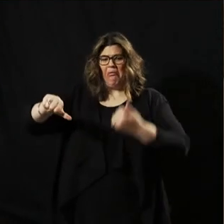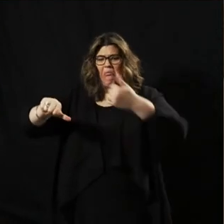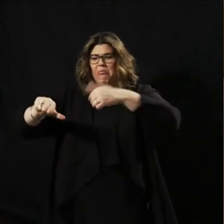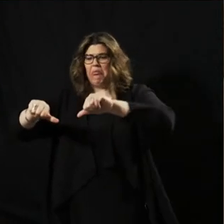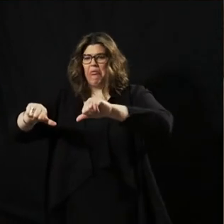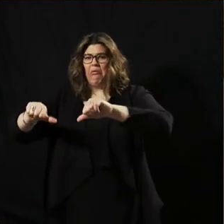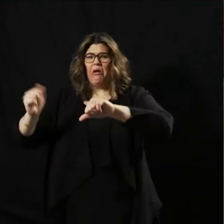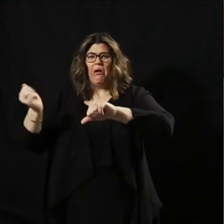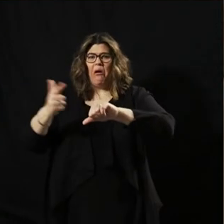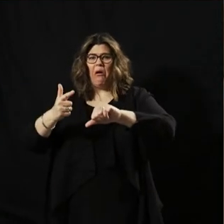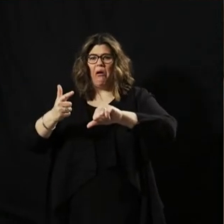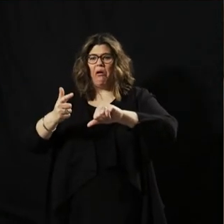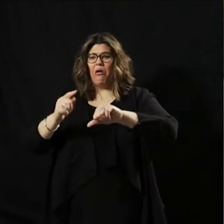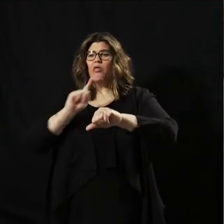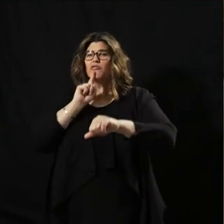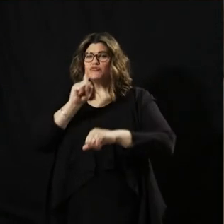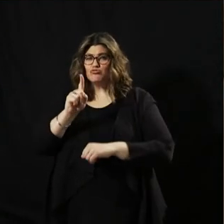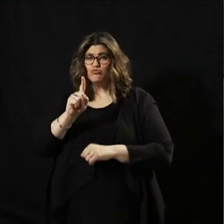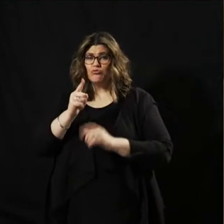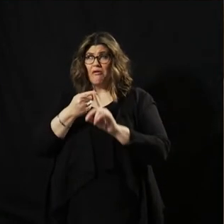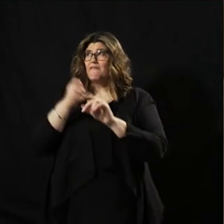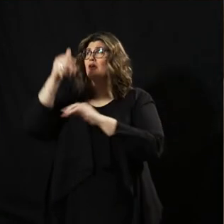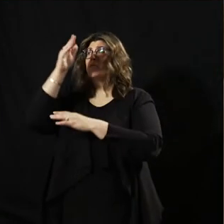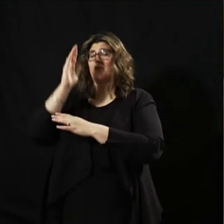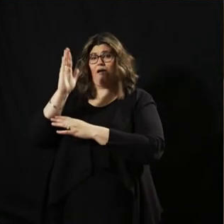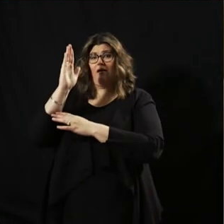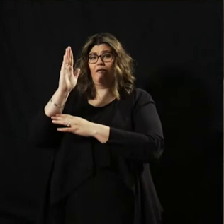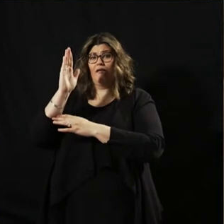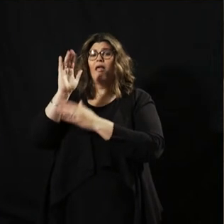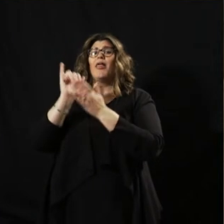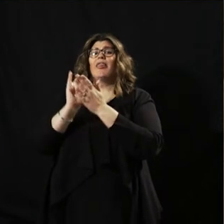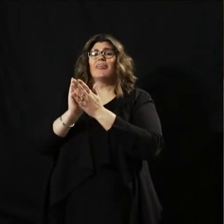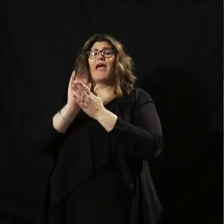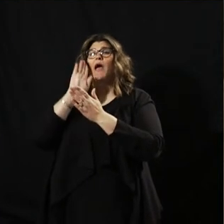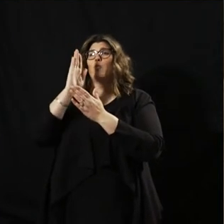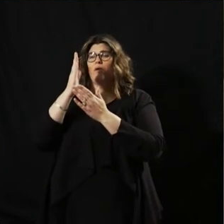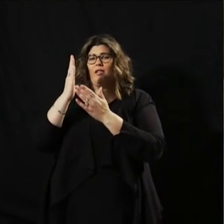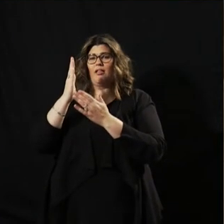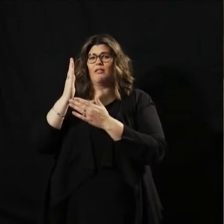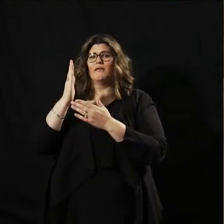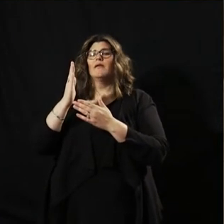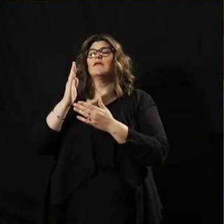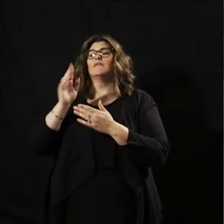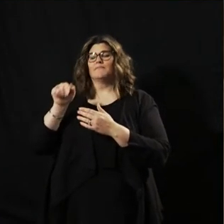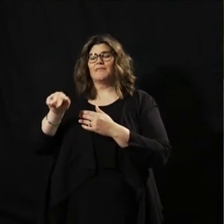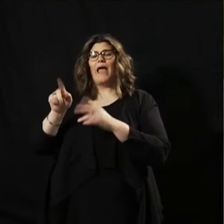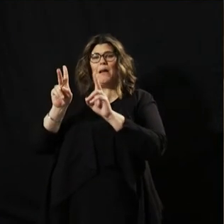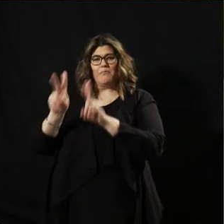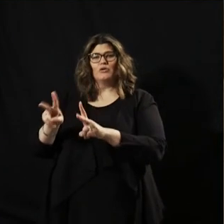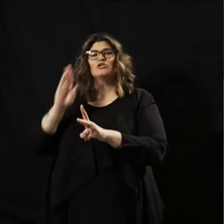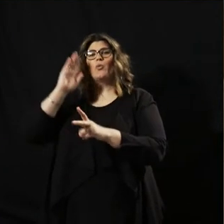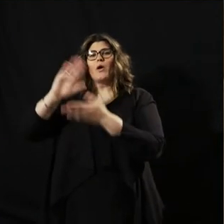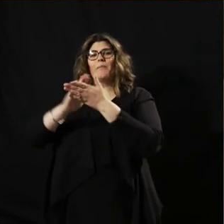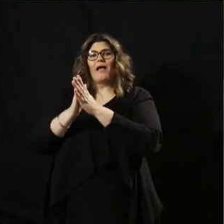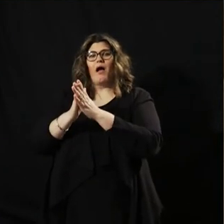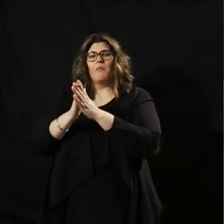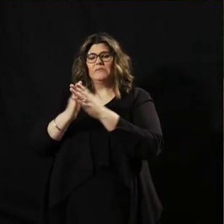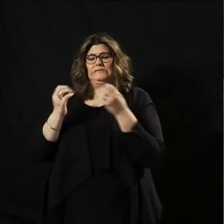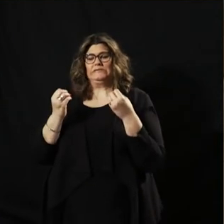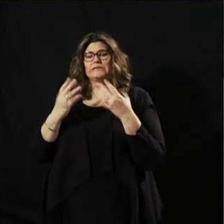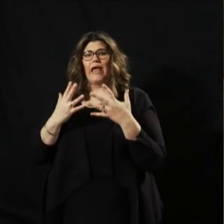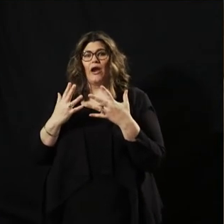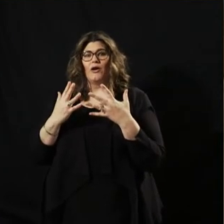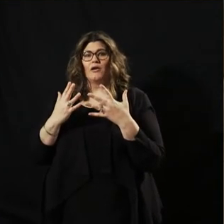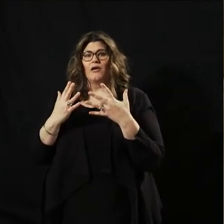departs, calls it, and it obeys him, trembling, before whom the